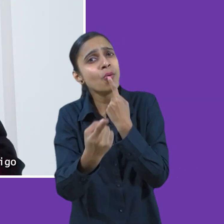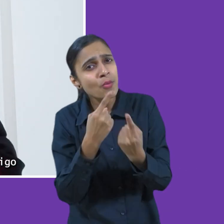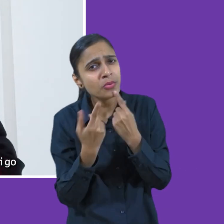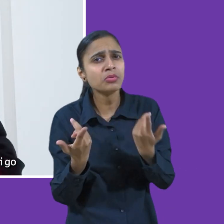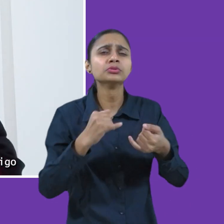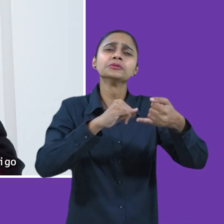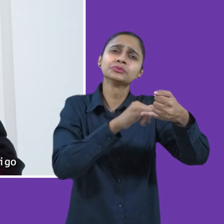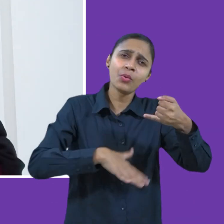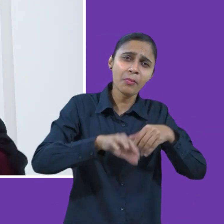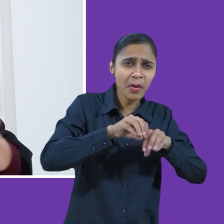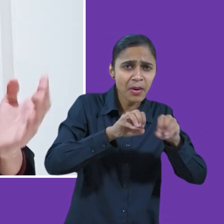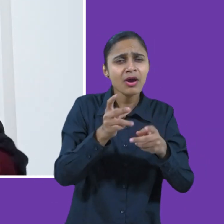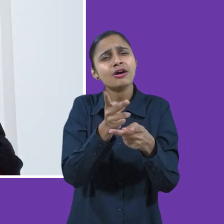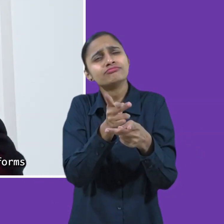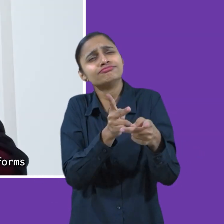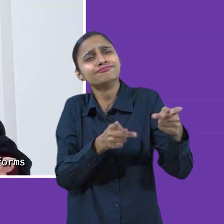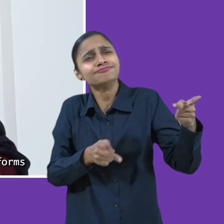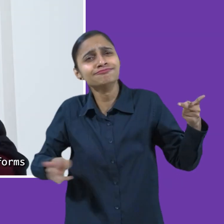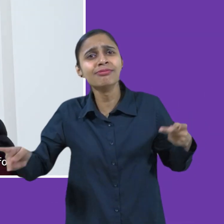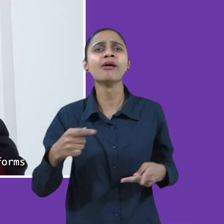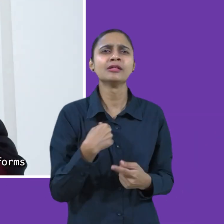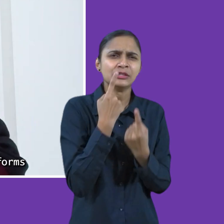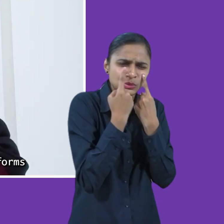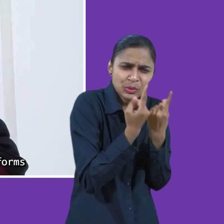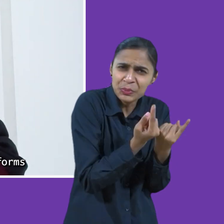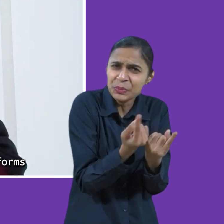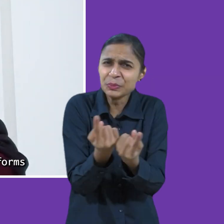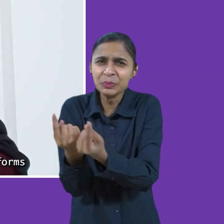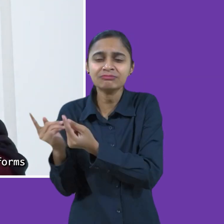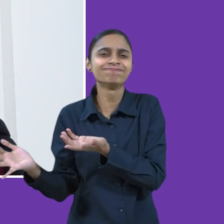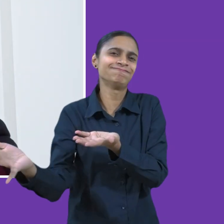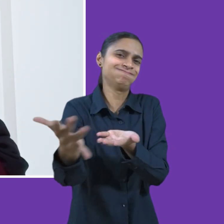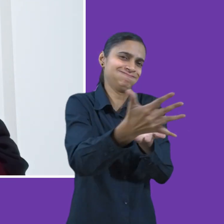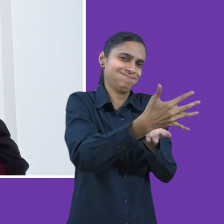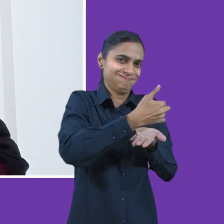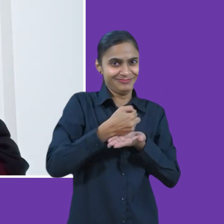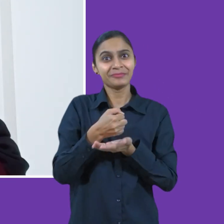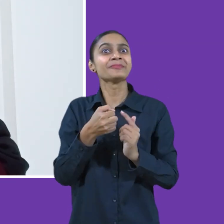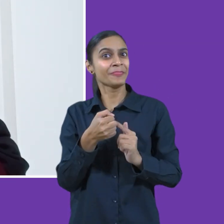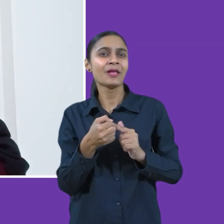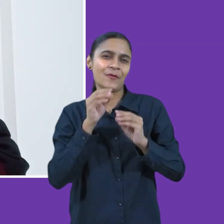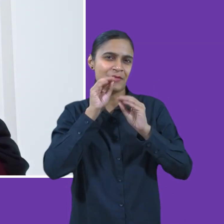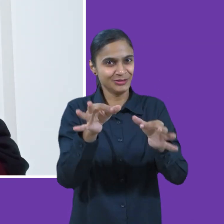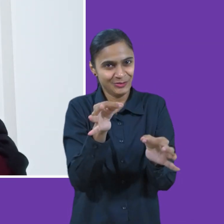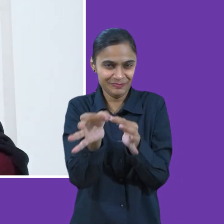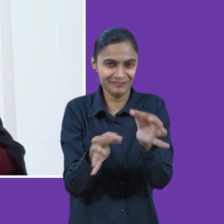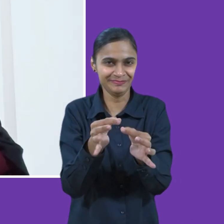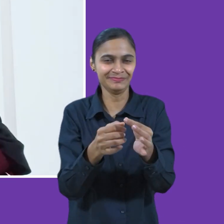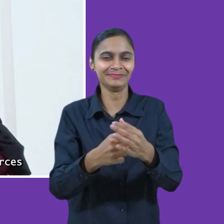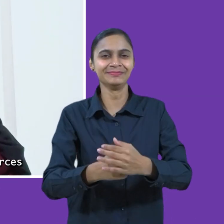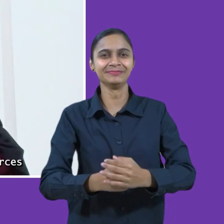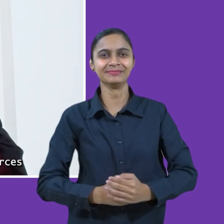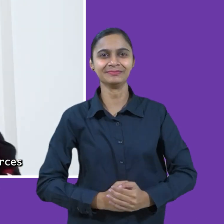children with vitiligo, and also to different social media platforms, right? As part of Support Vitiligo. So I've